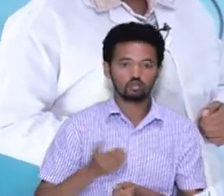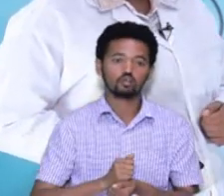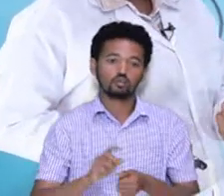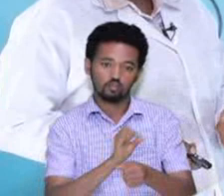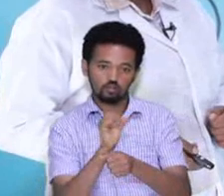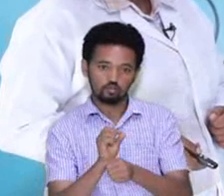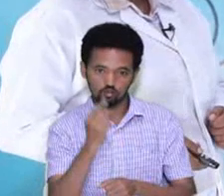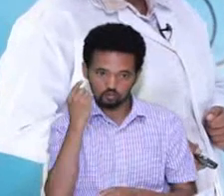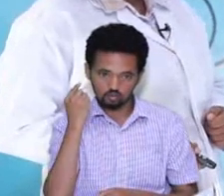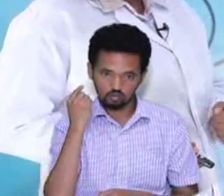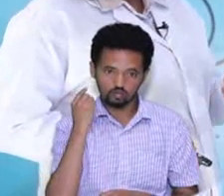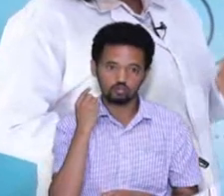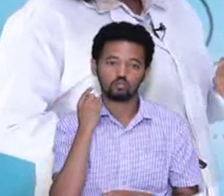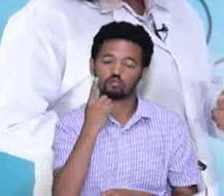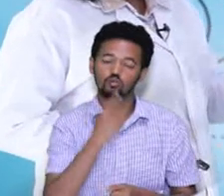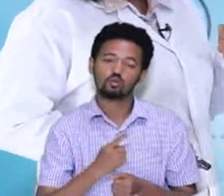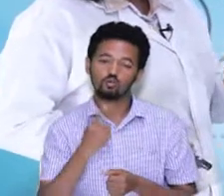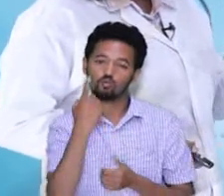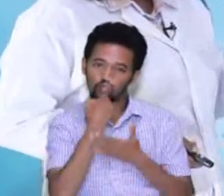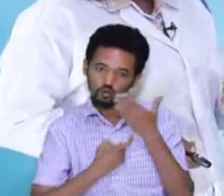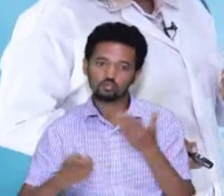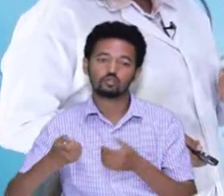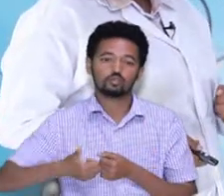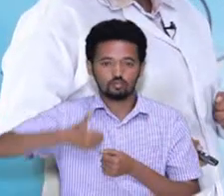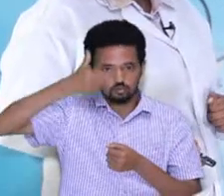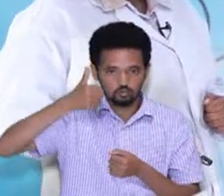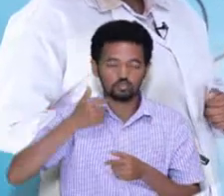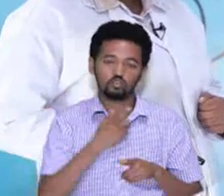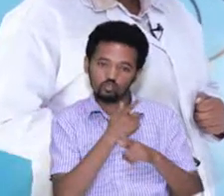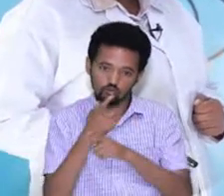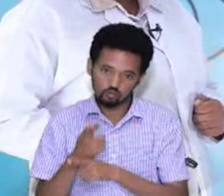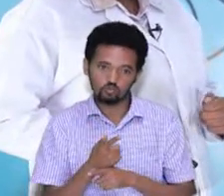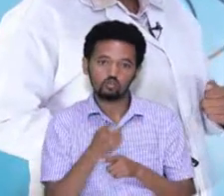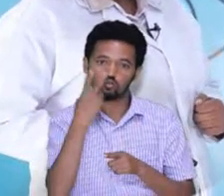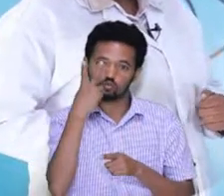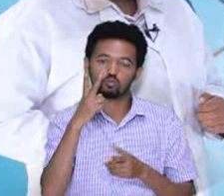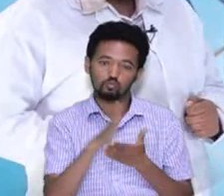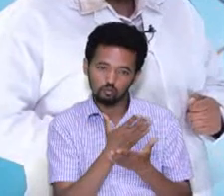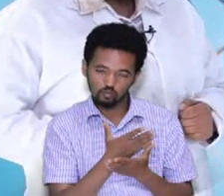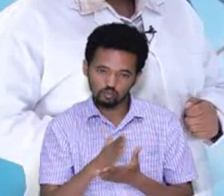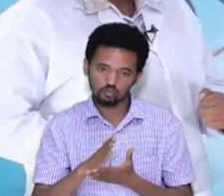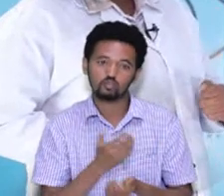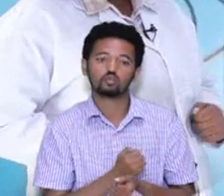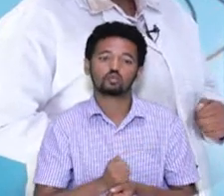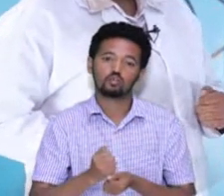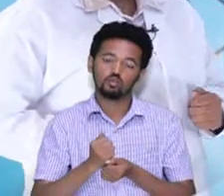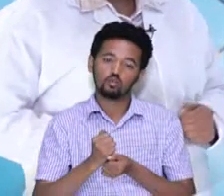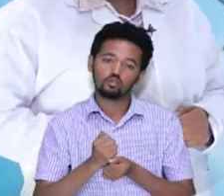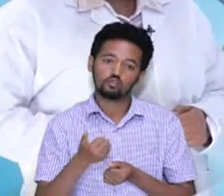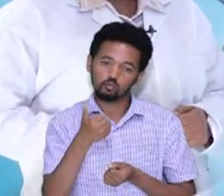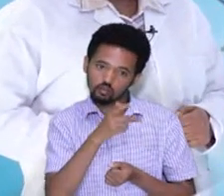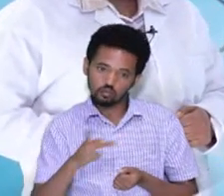Activity 3, question 1. What were the major geologic events that took place in the Precambrian